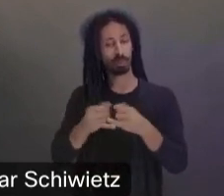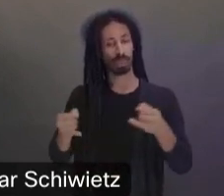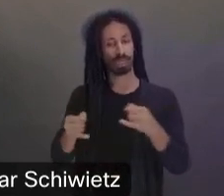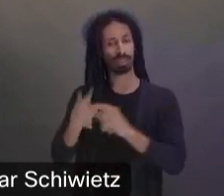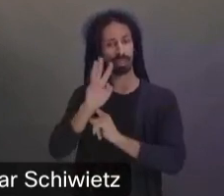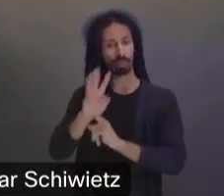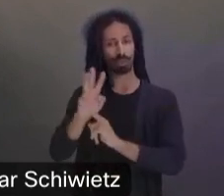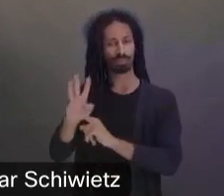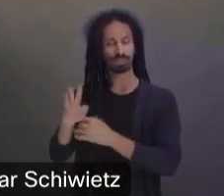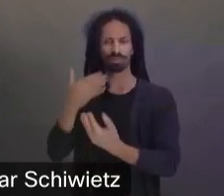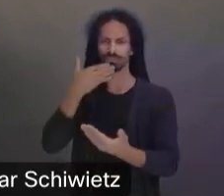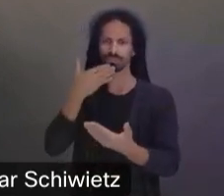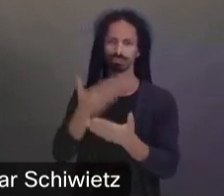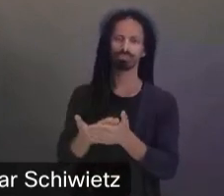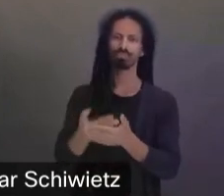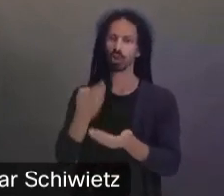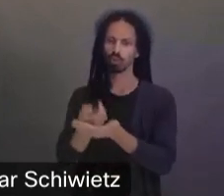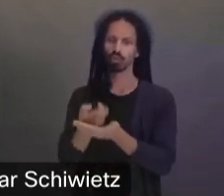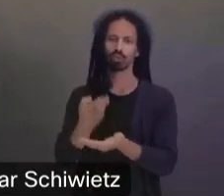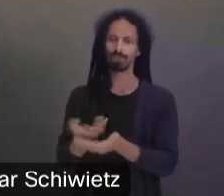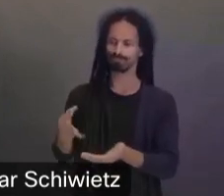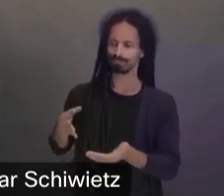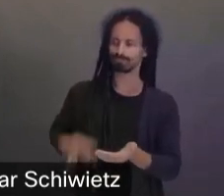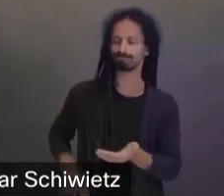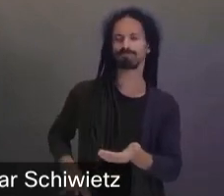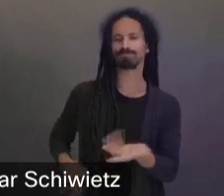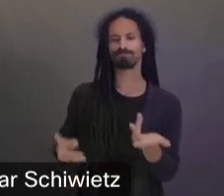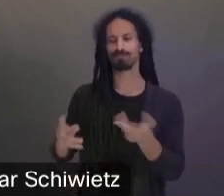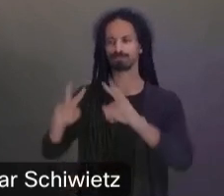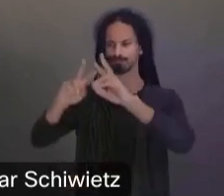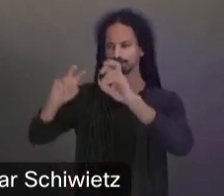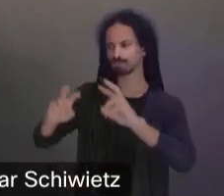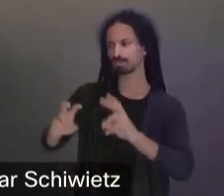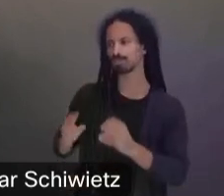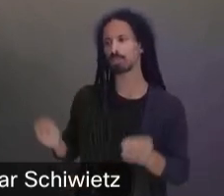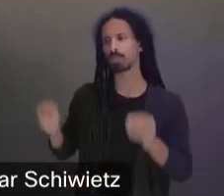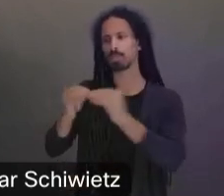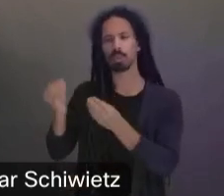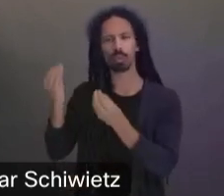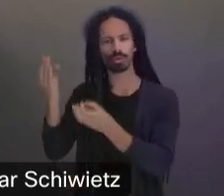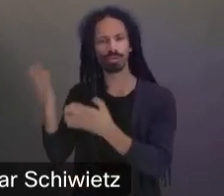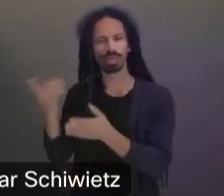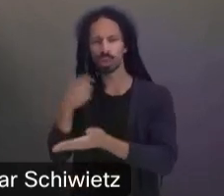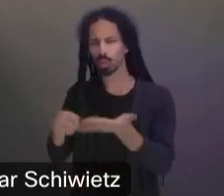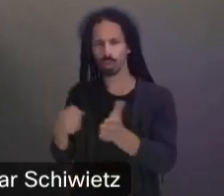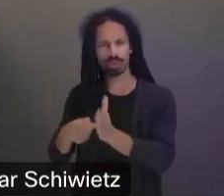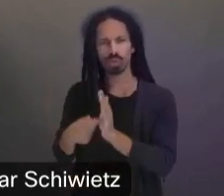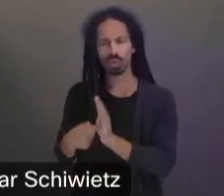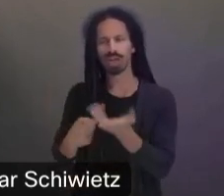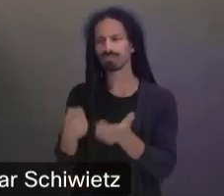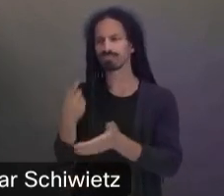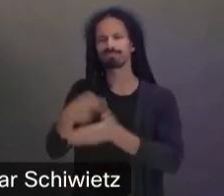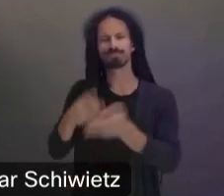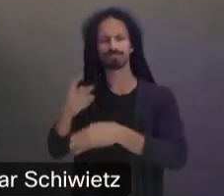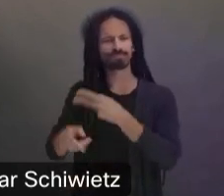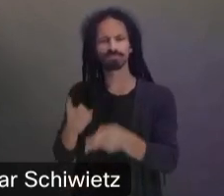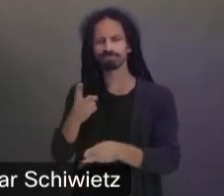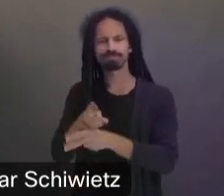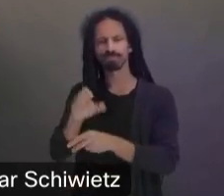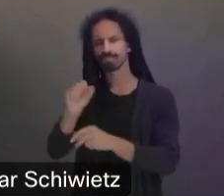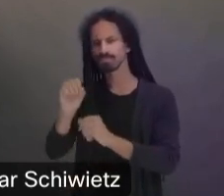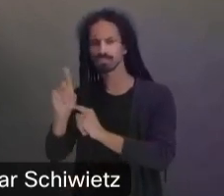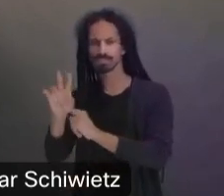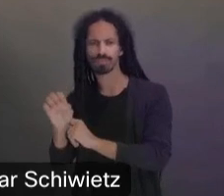a great resource for navigating and figuring out the different requirements for different source types and when you have